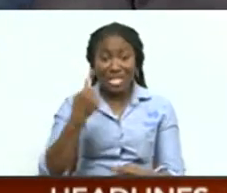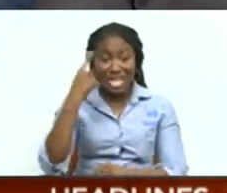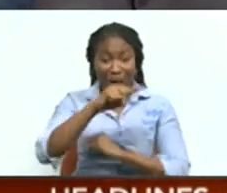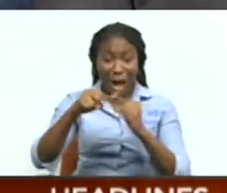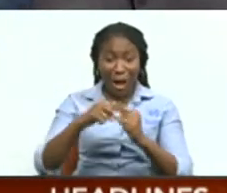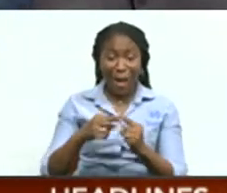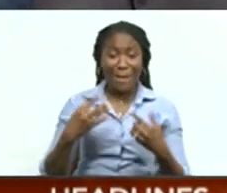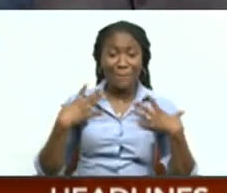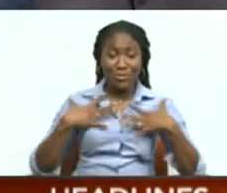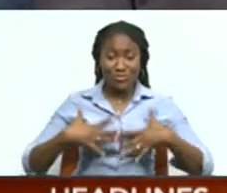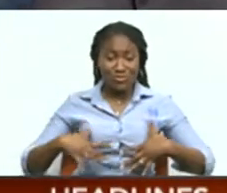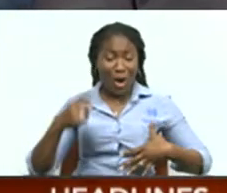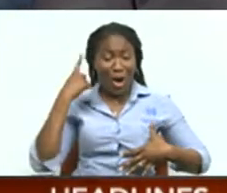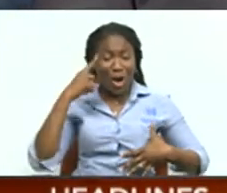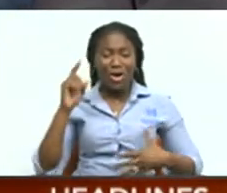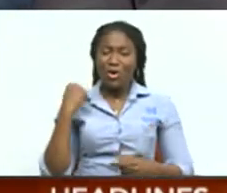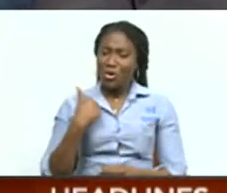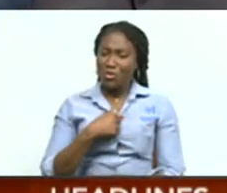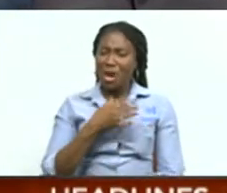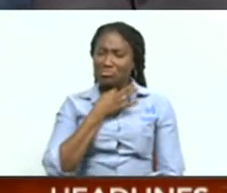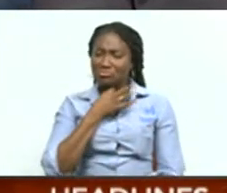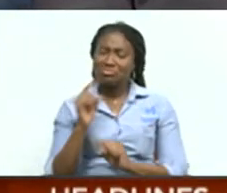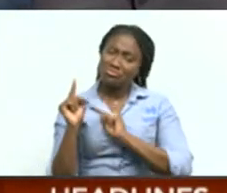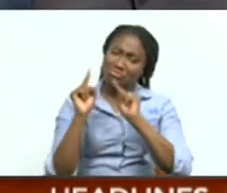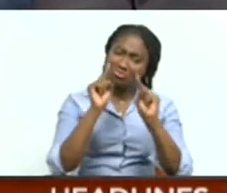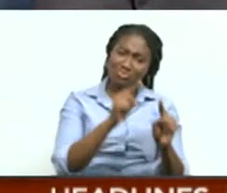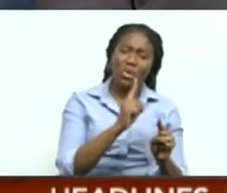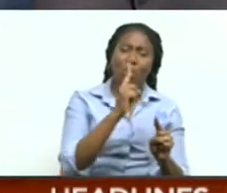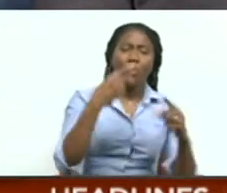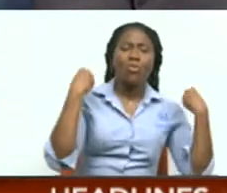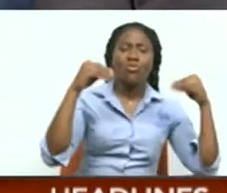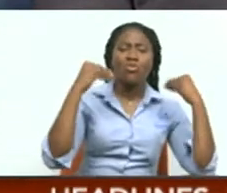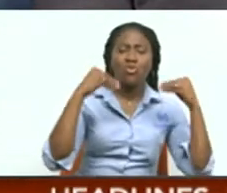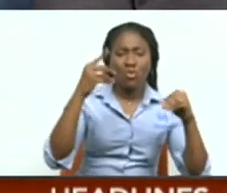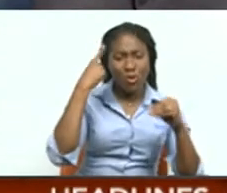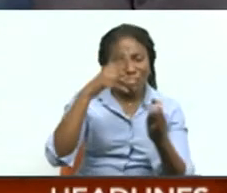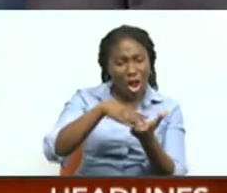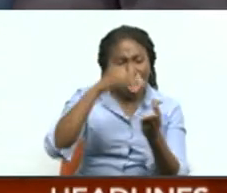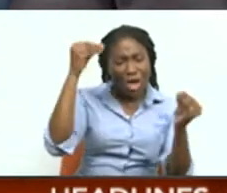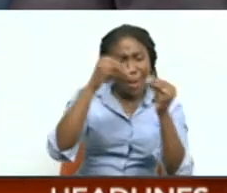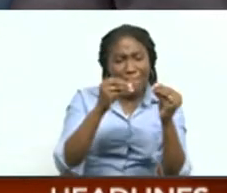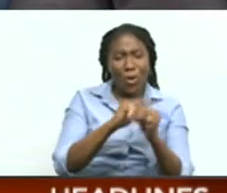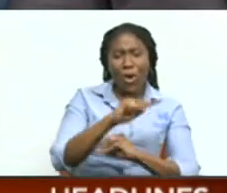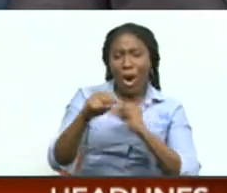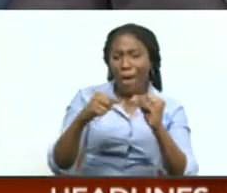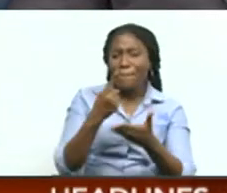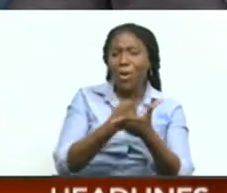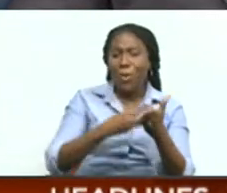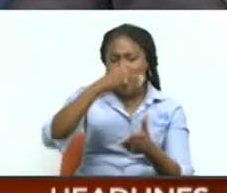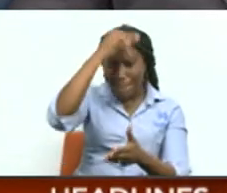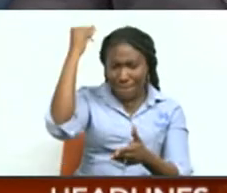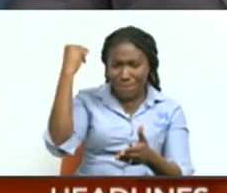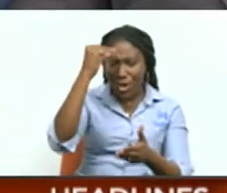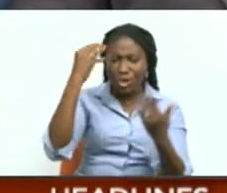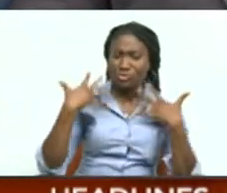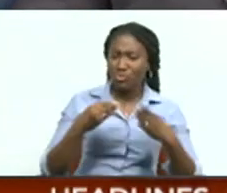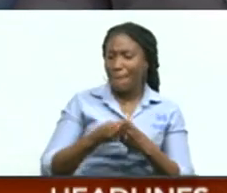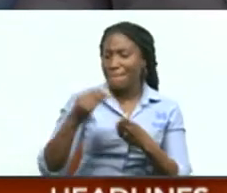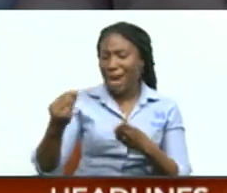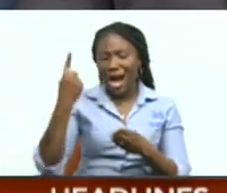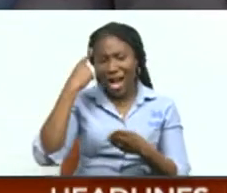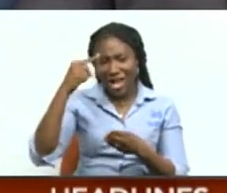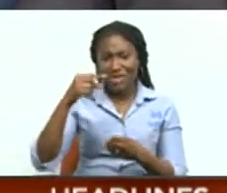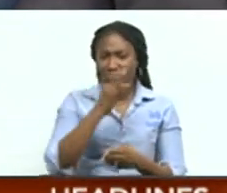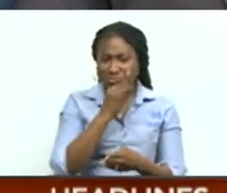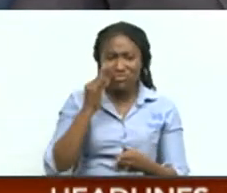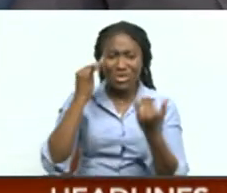of shoppers, CNC3 News headed to Ahad Haya to learn more about what Muslims are buying during the month of Ramadan.